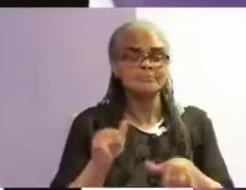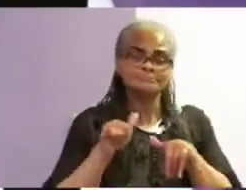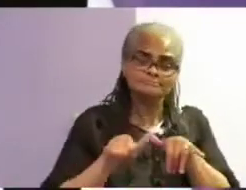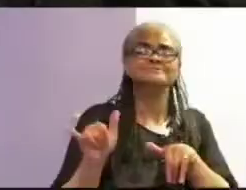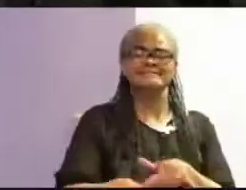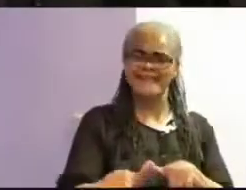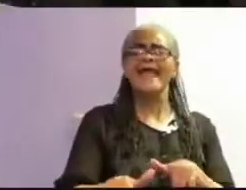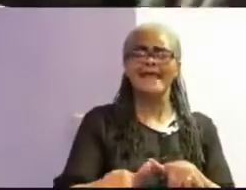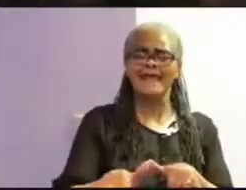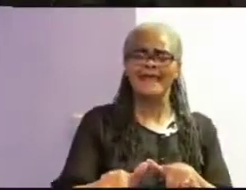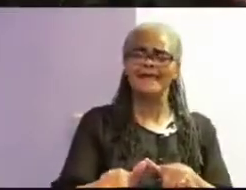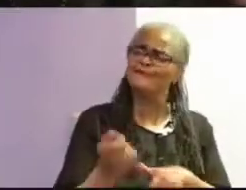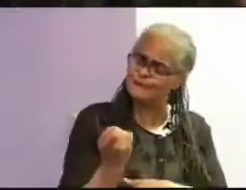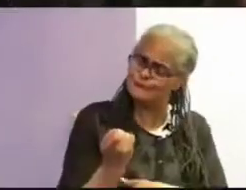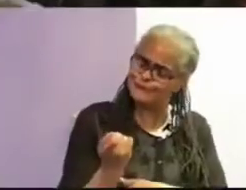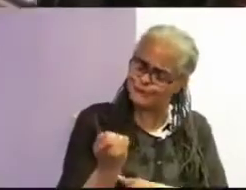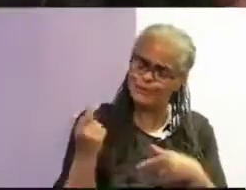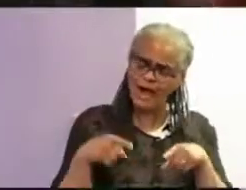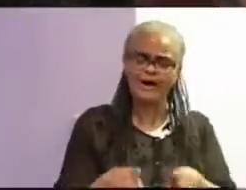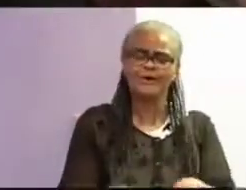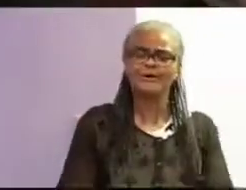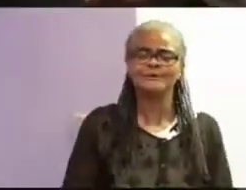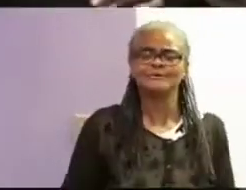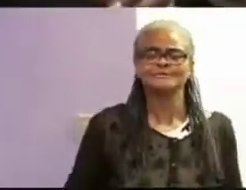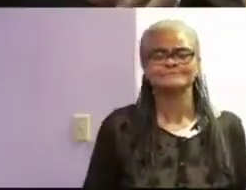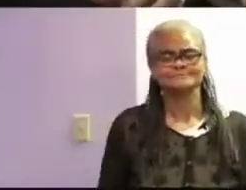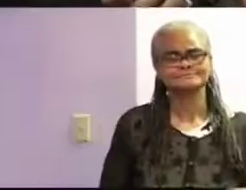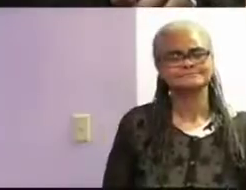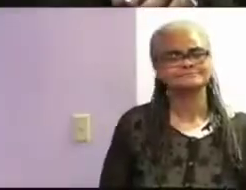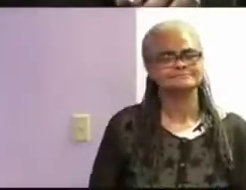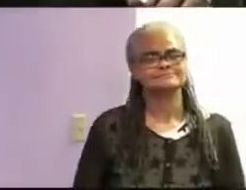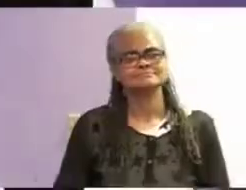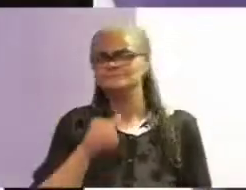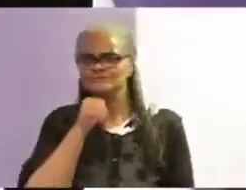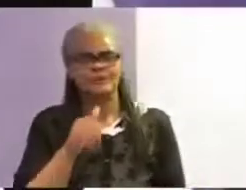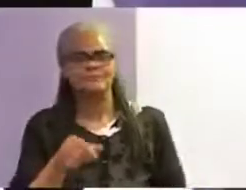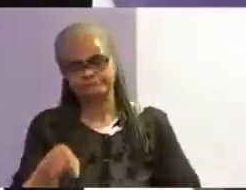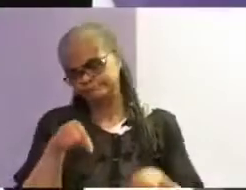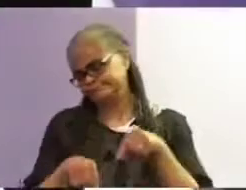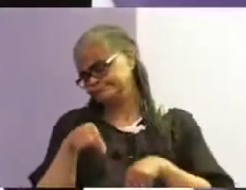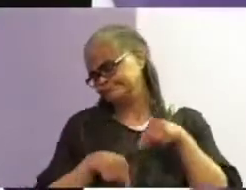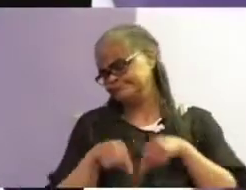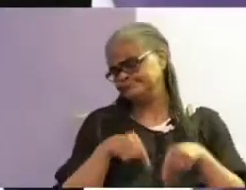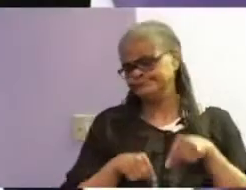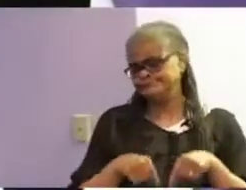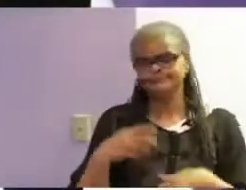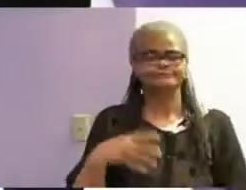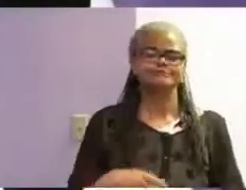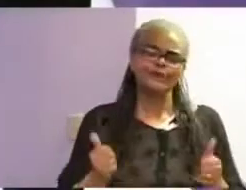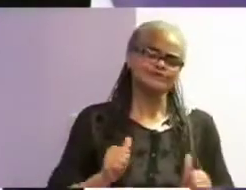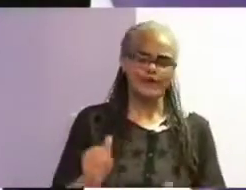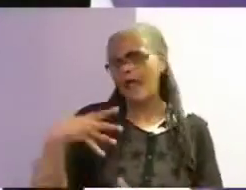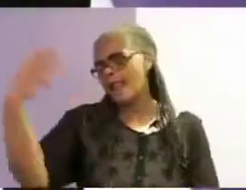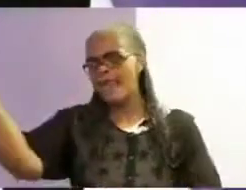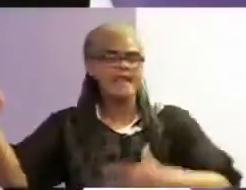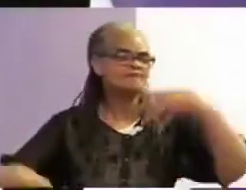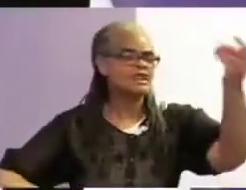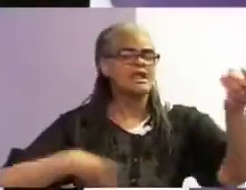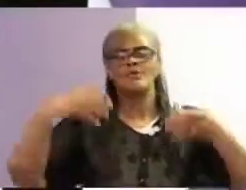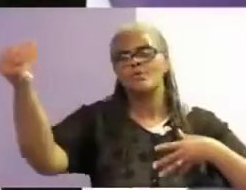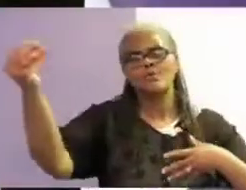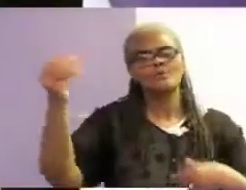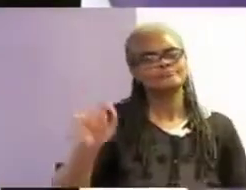and say, stay for a little while. Don't be backing up, packing, trying to leave and go nowhere